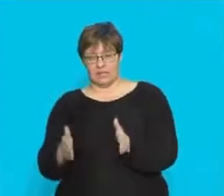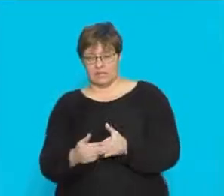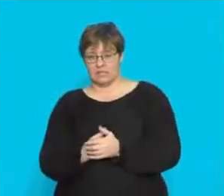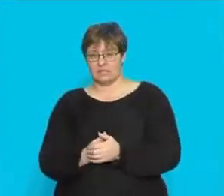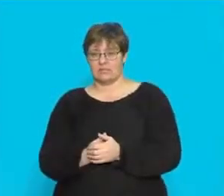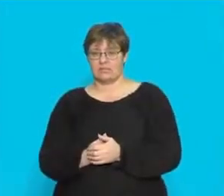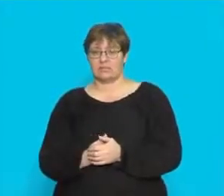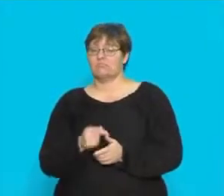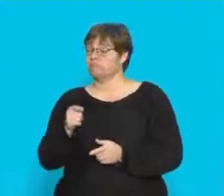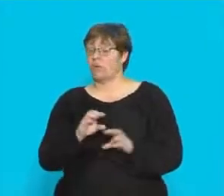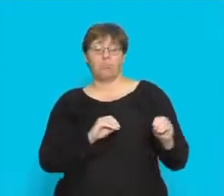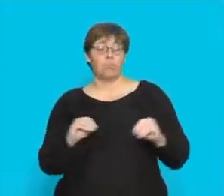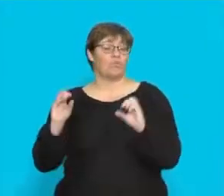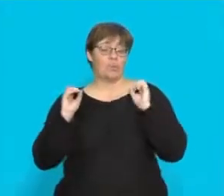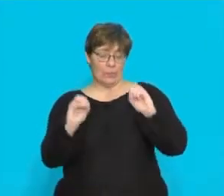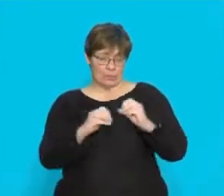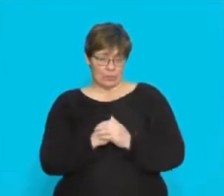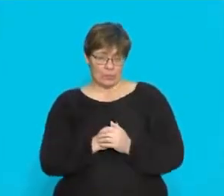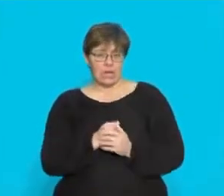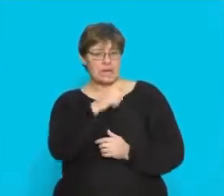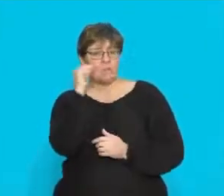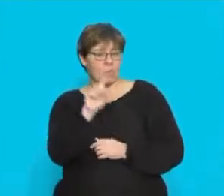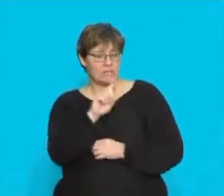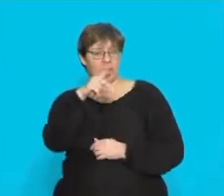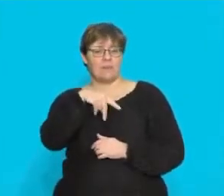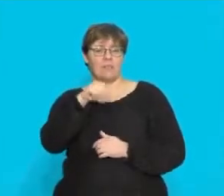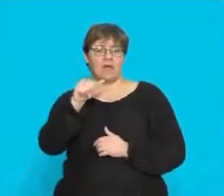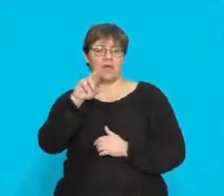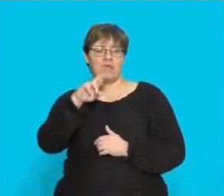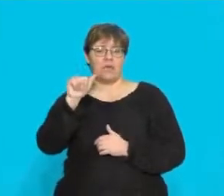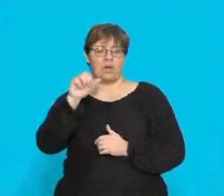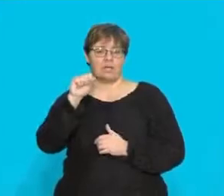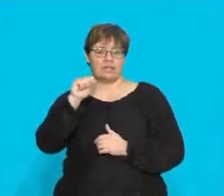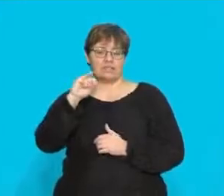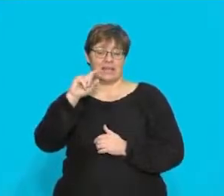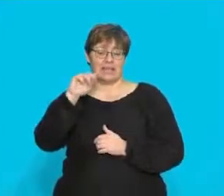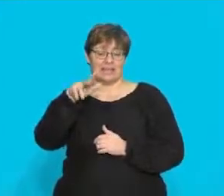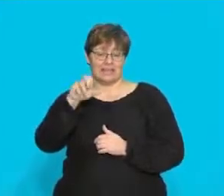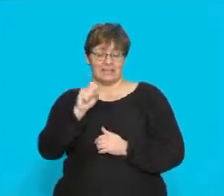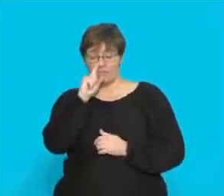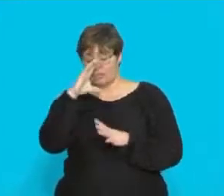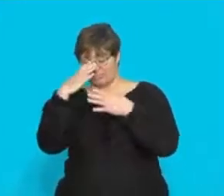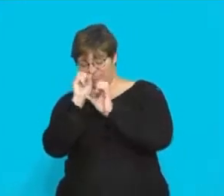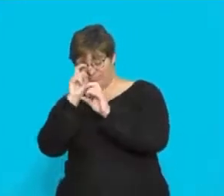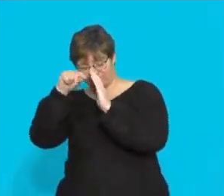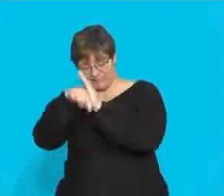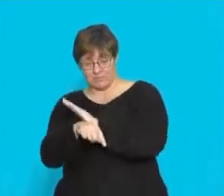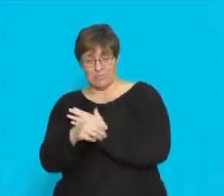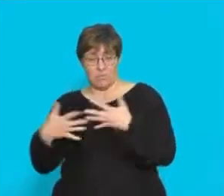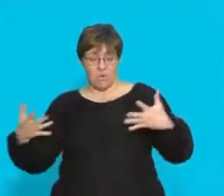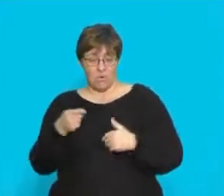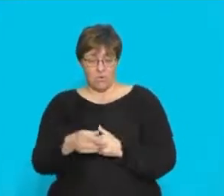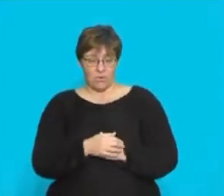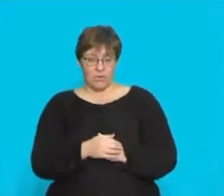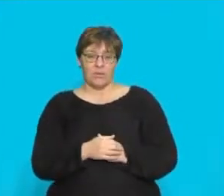don't move. All right, and these are your parasites, and this is the one that we are really going to look at. And the